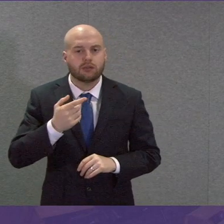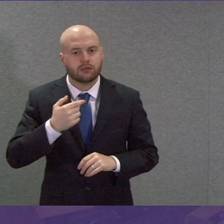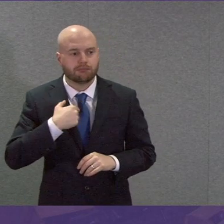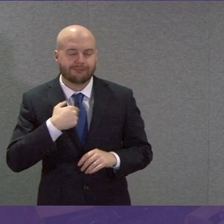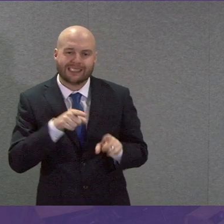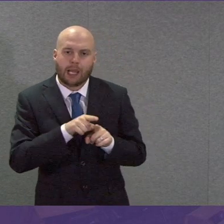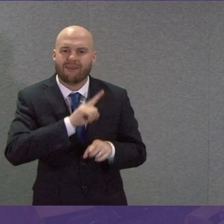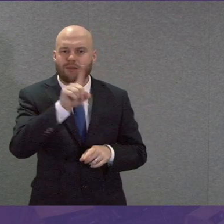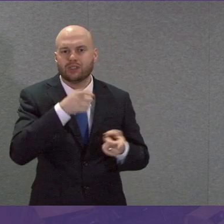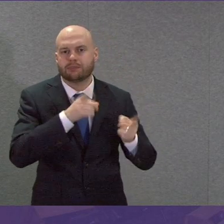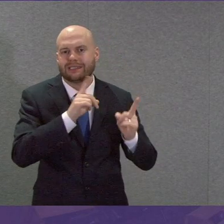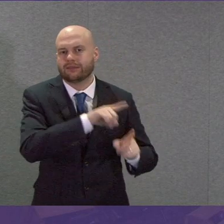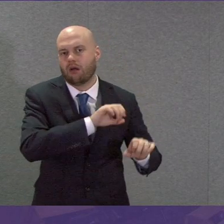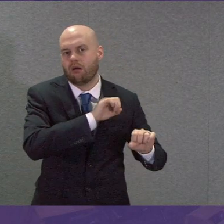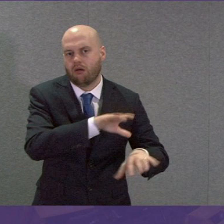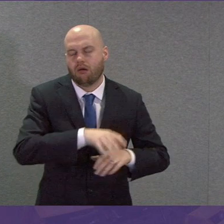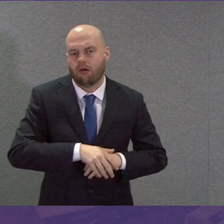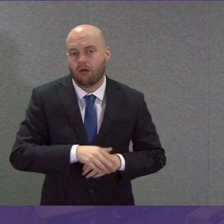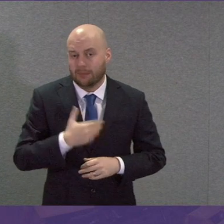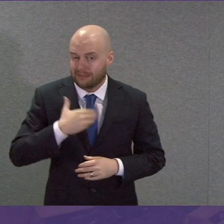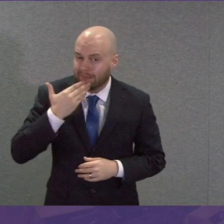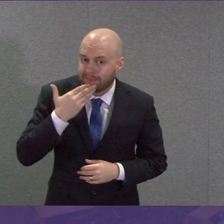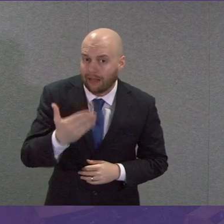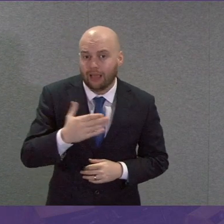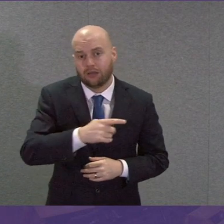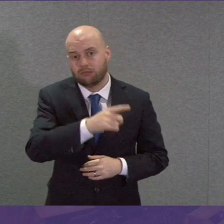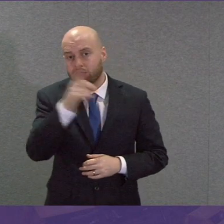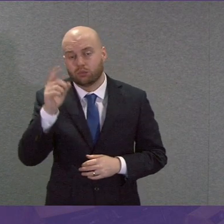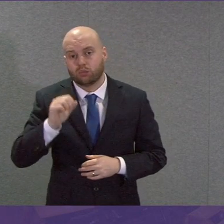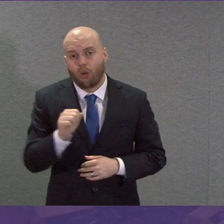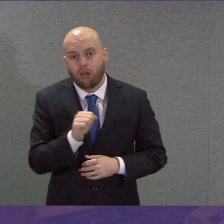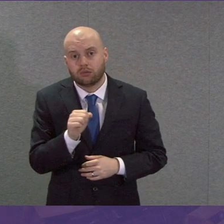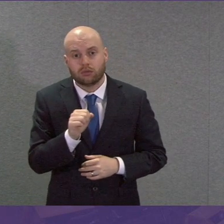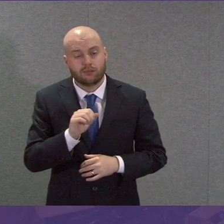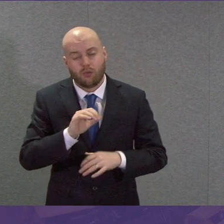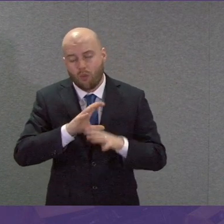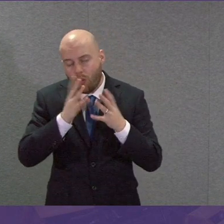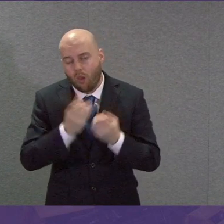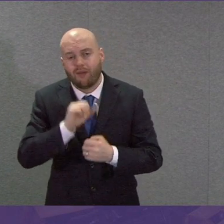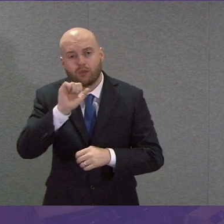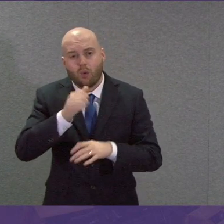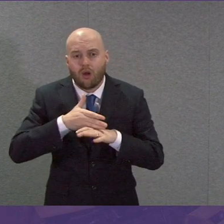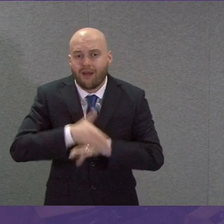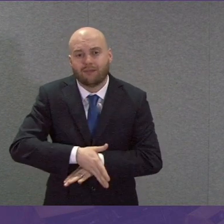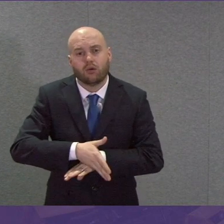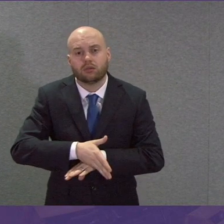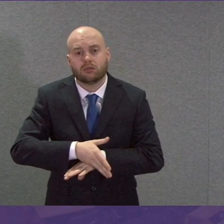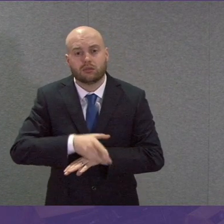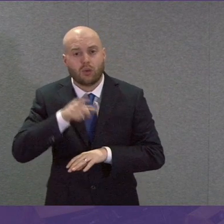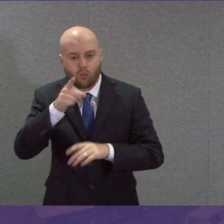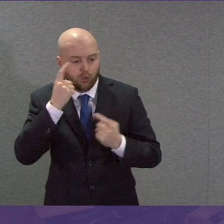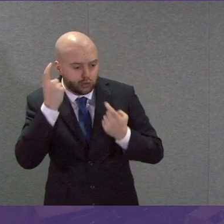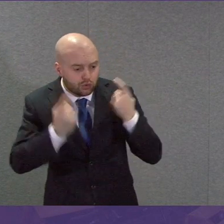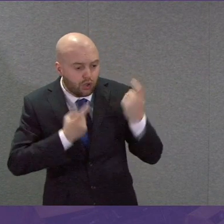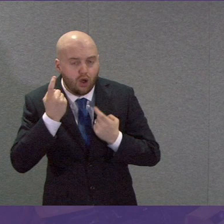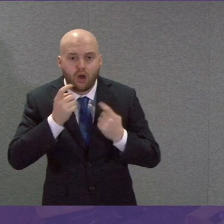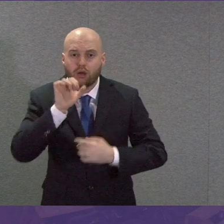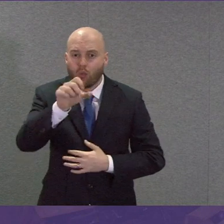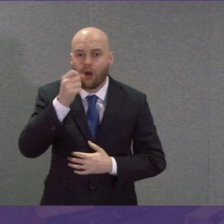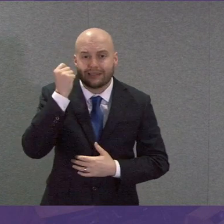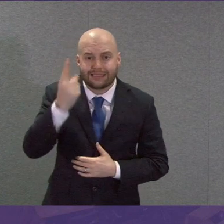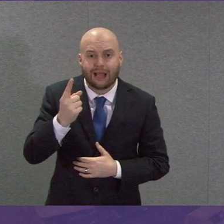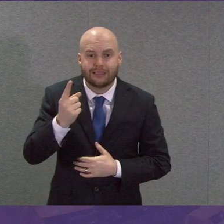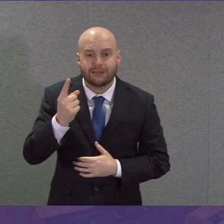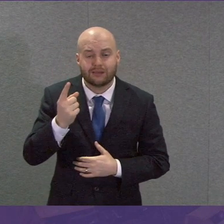and going forward for all of their effort, concern and understanding. It will still be needed in the weeks ahead, but together